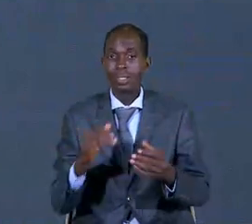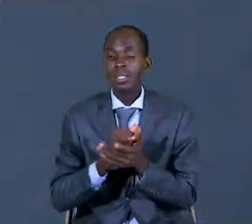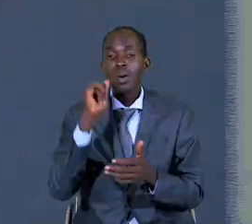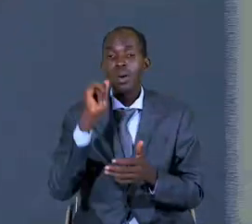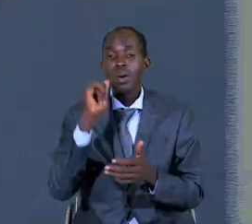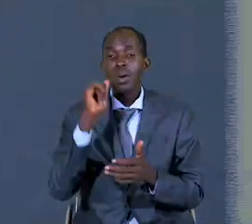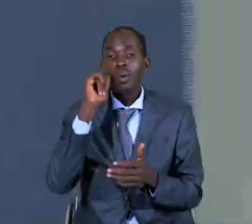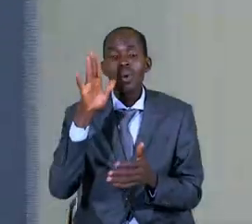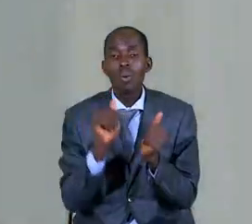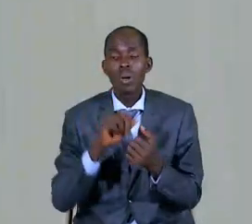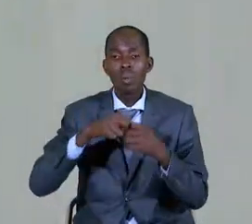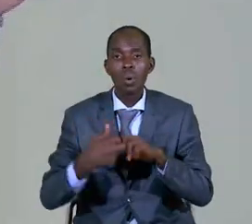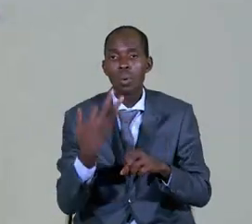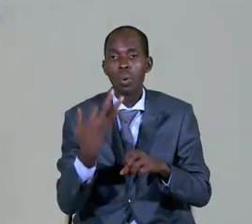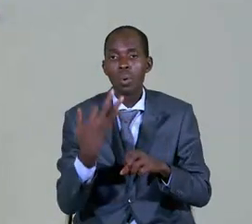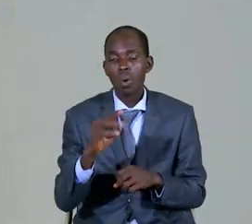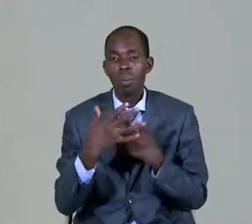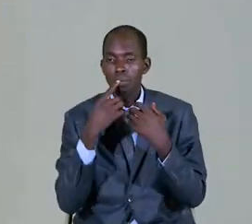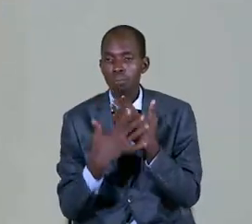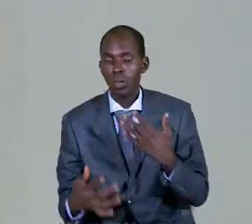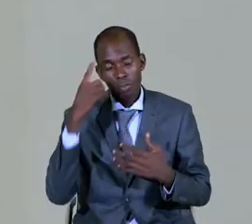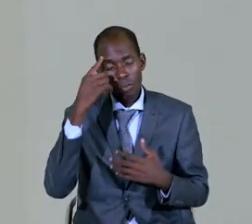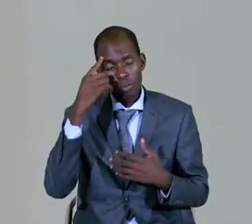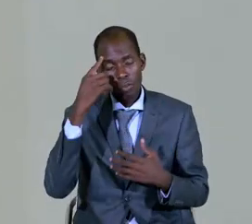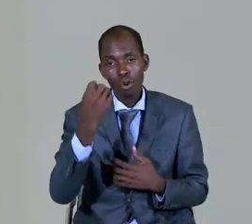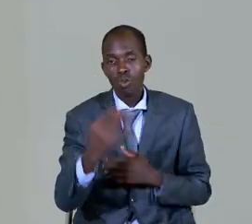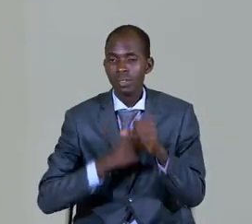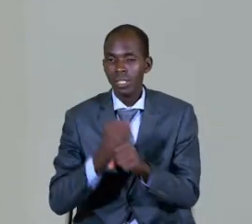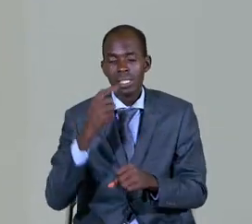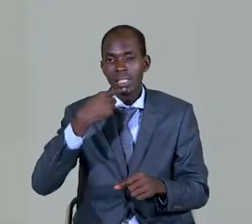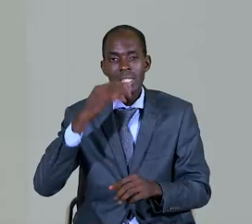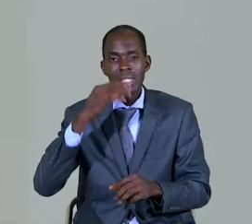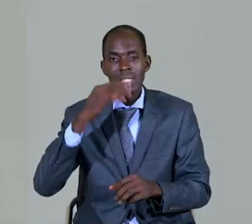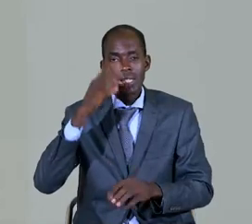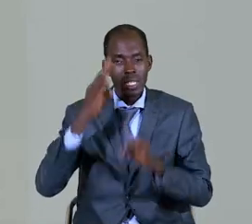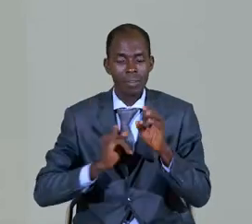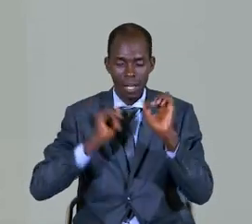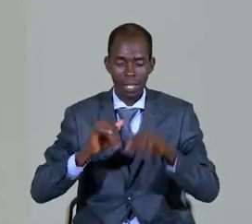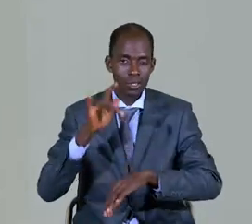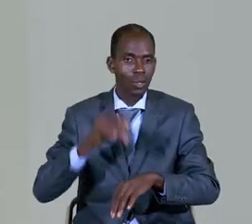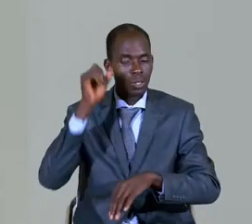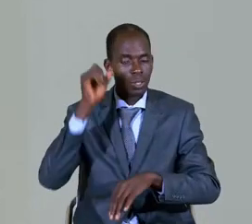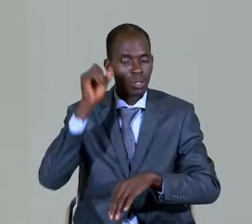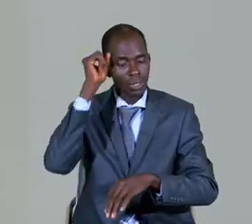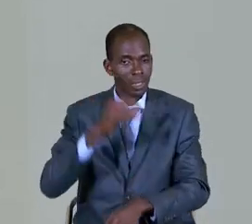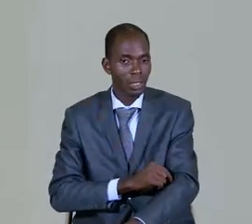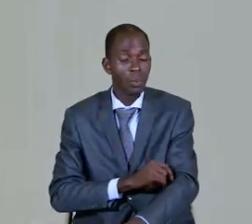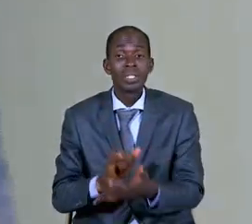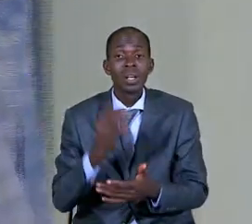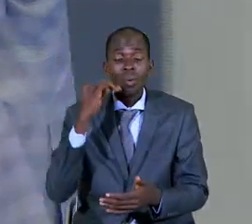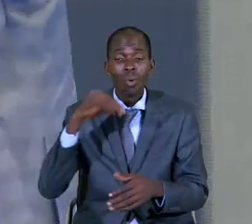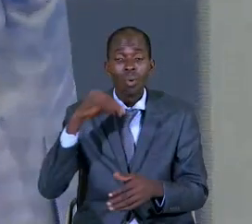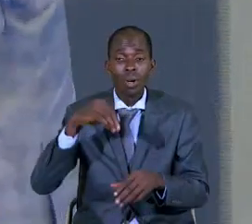12 years in the public with a crowd. If I touch the hem of his garment, that was in the public. Look